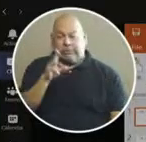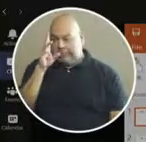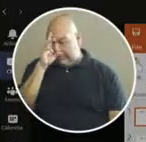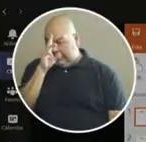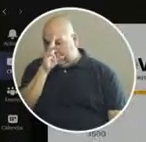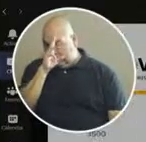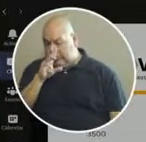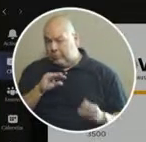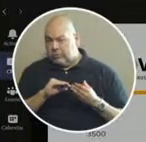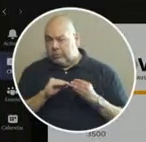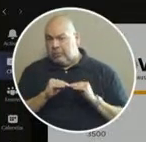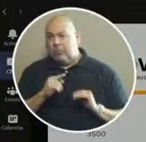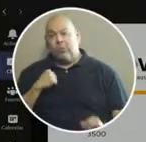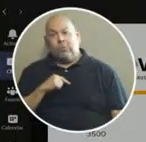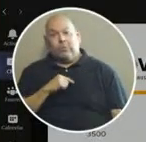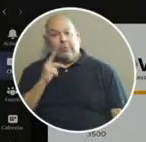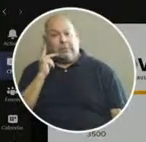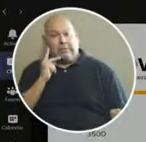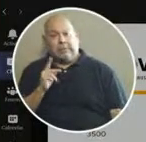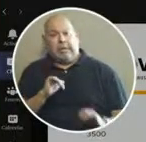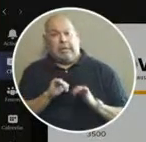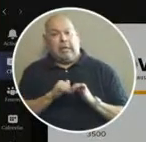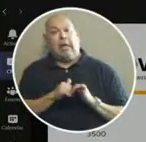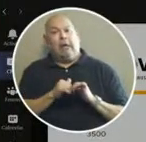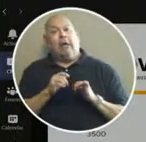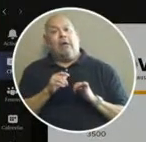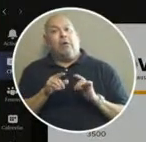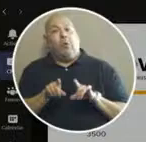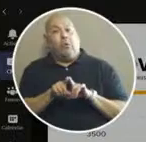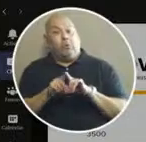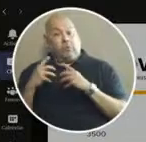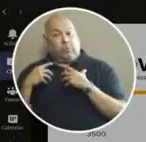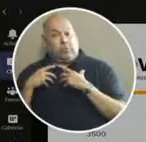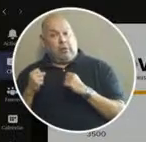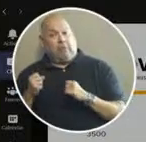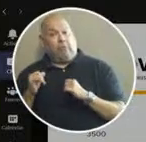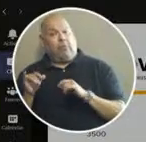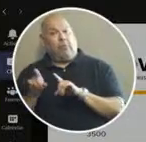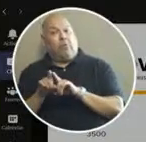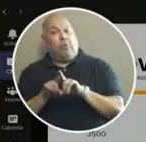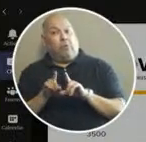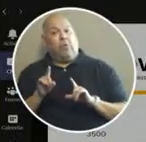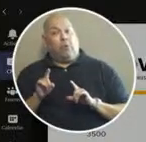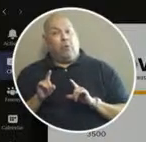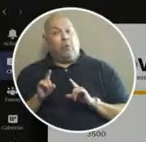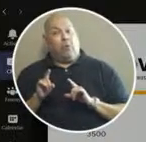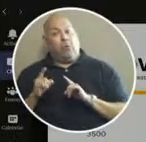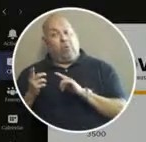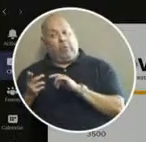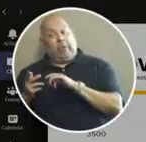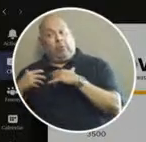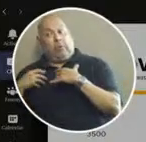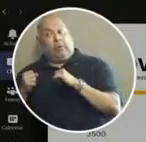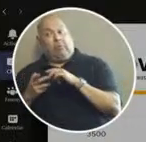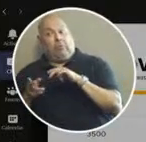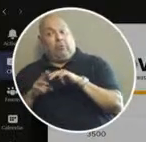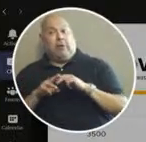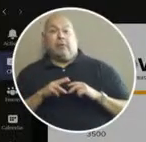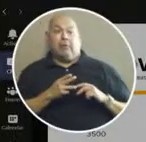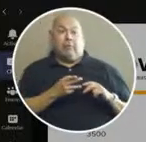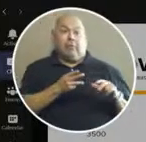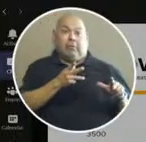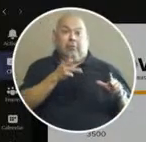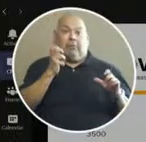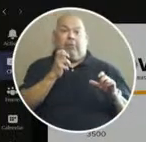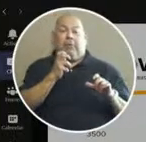here we're seeing how the cases and also the recoveries have been increasing. And